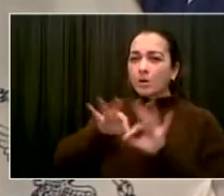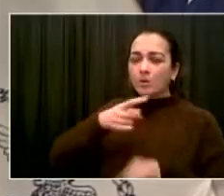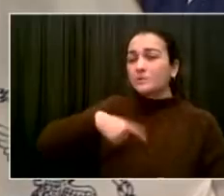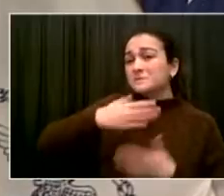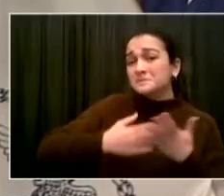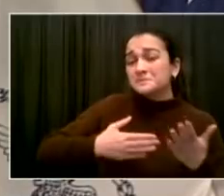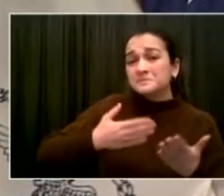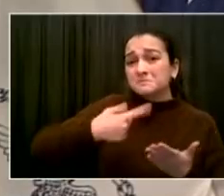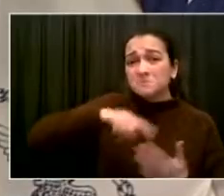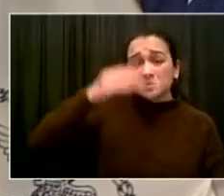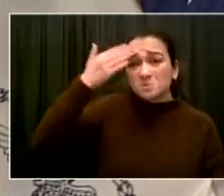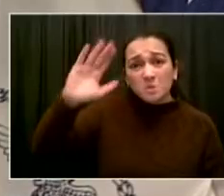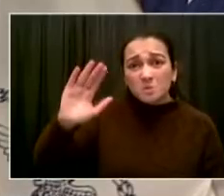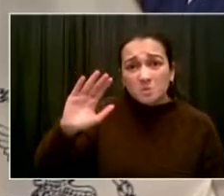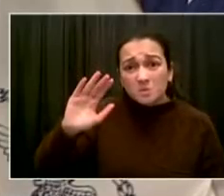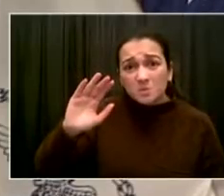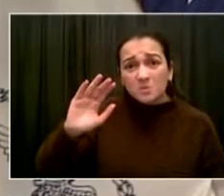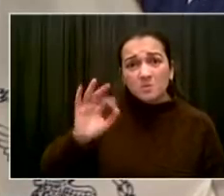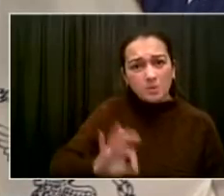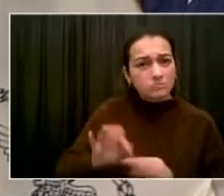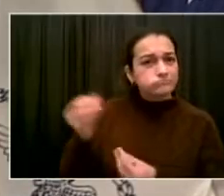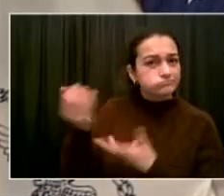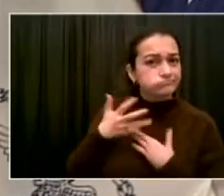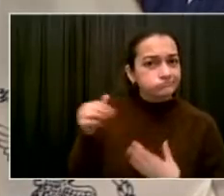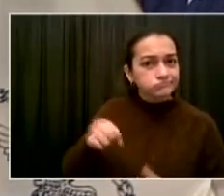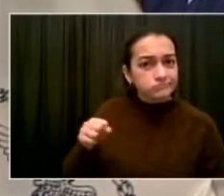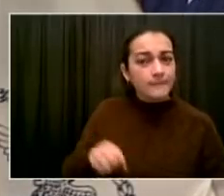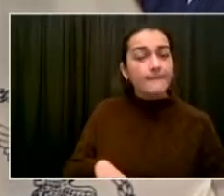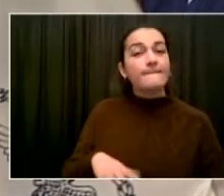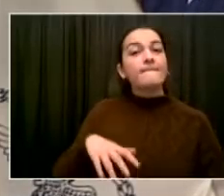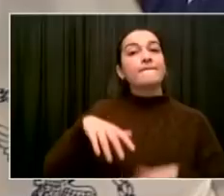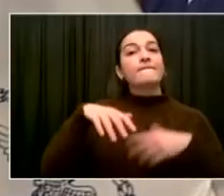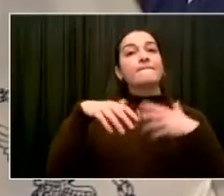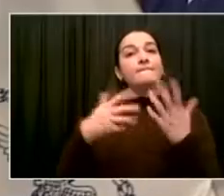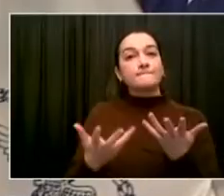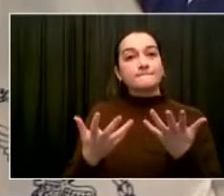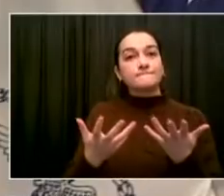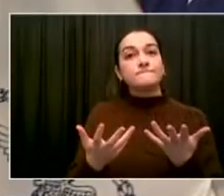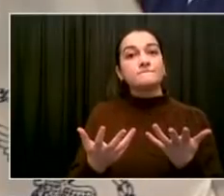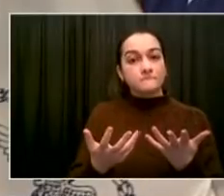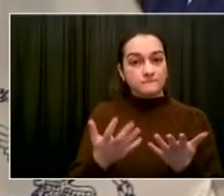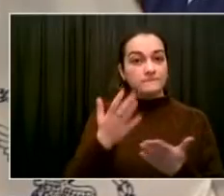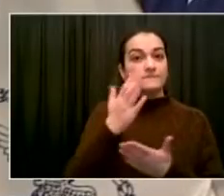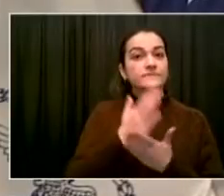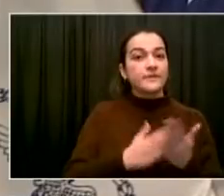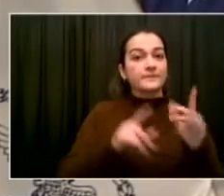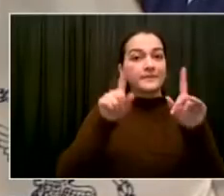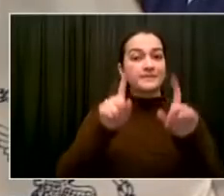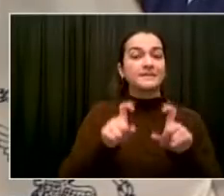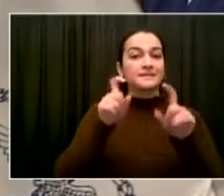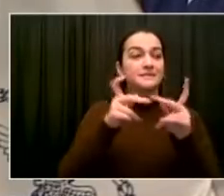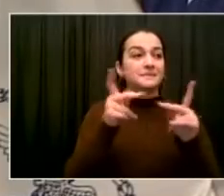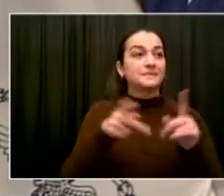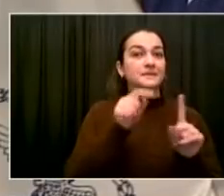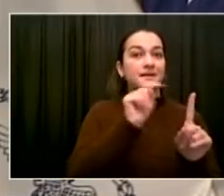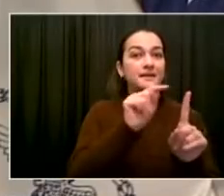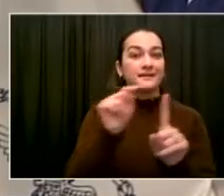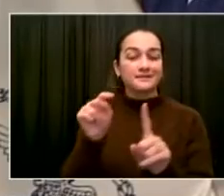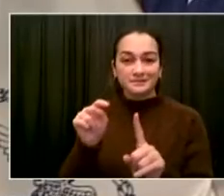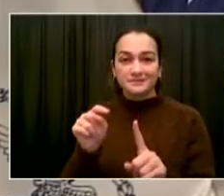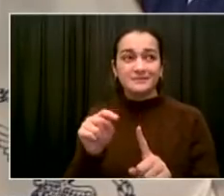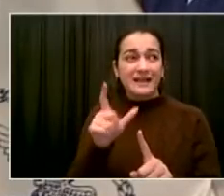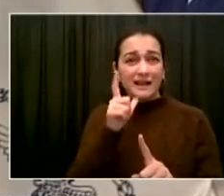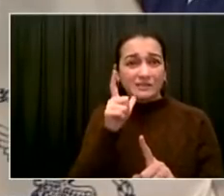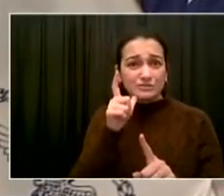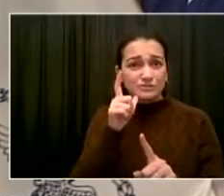makes no sense to me. I found that, a little shocking right there. Now, how many it is that are having these problems, I want